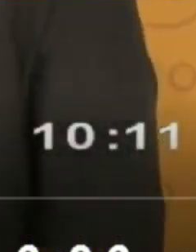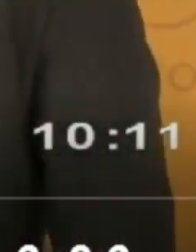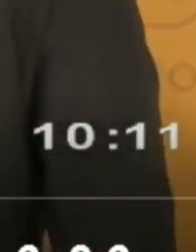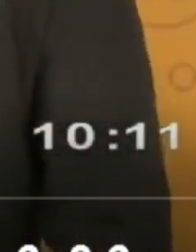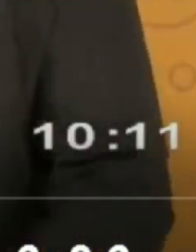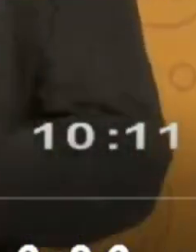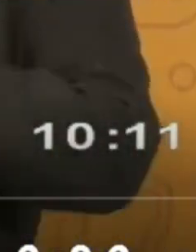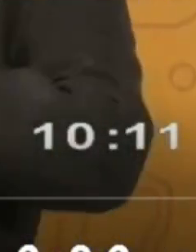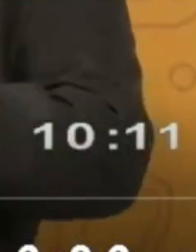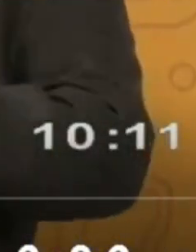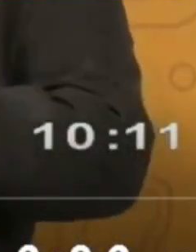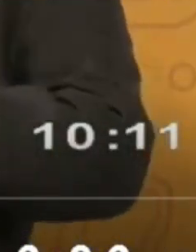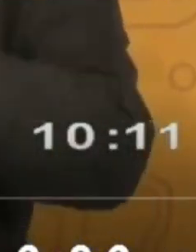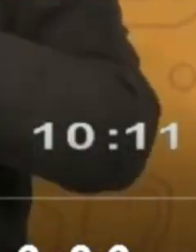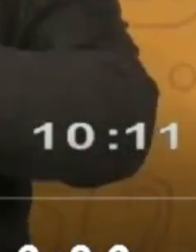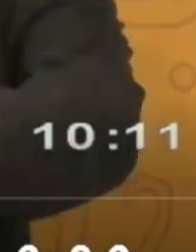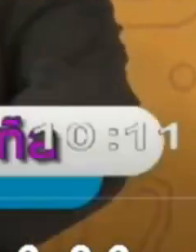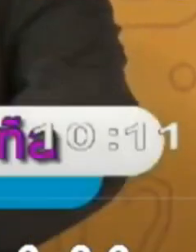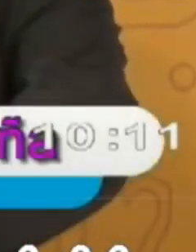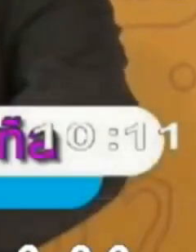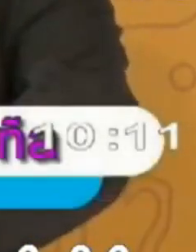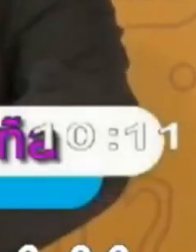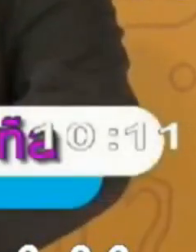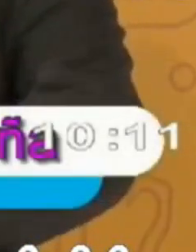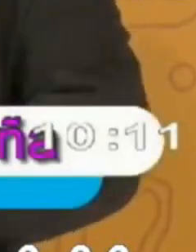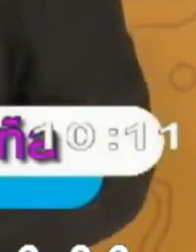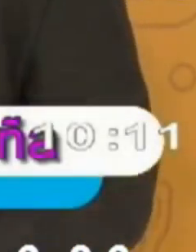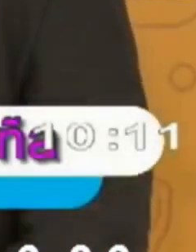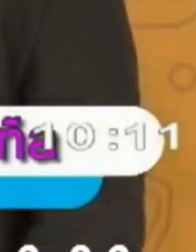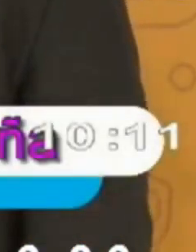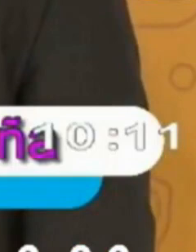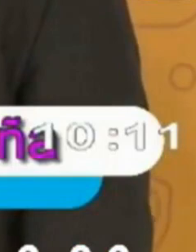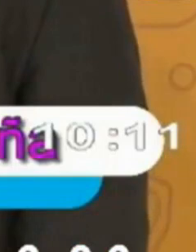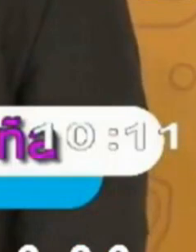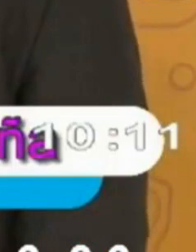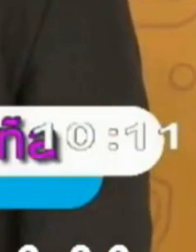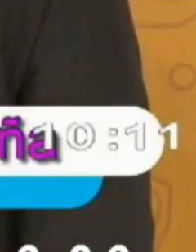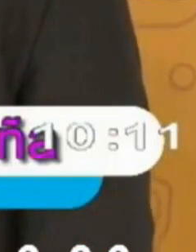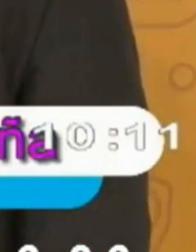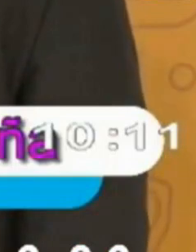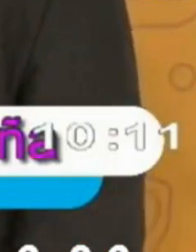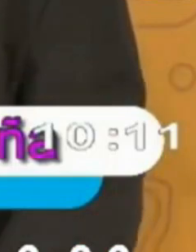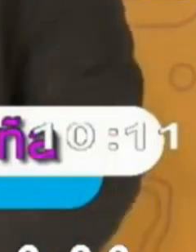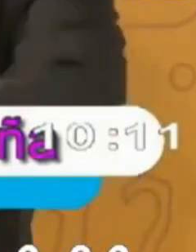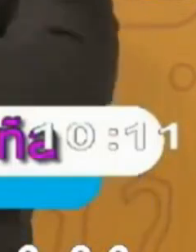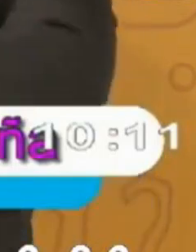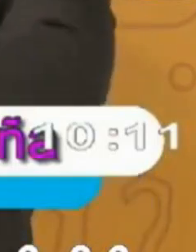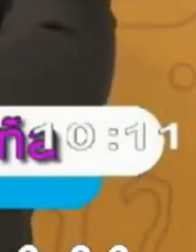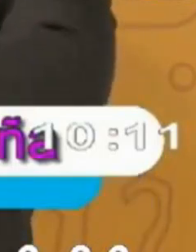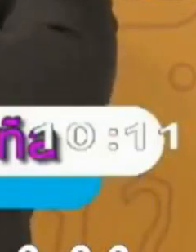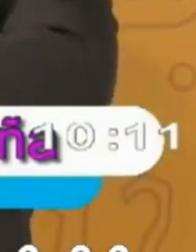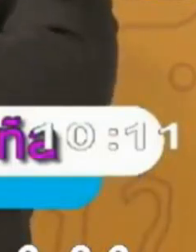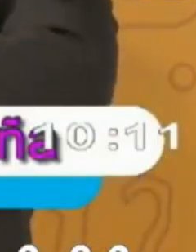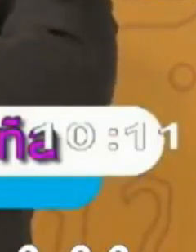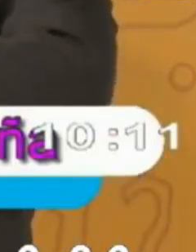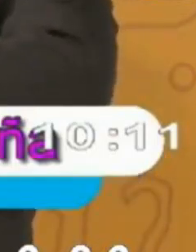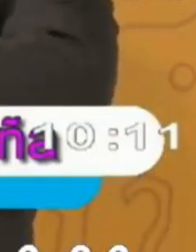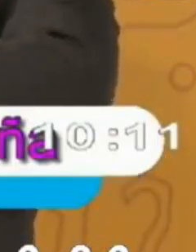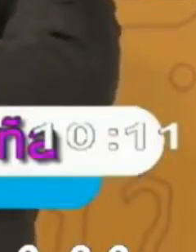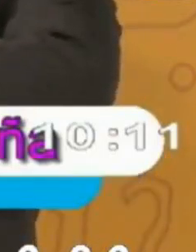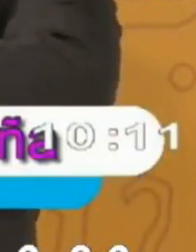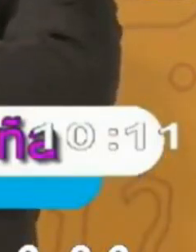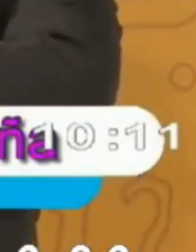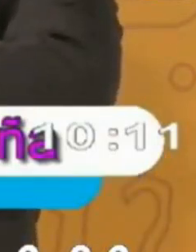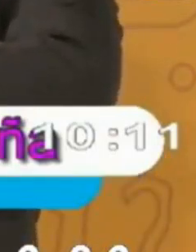Hello, friends. Y después vamos a tener otra parte que vamos a hablar sobre el tiempo en el que nos saludamos.